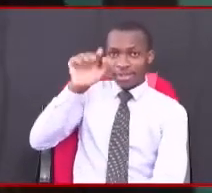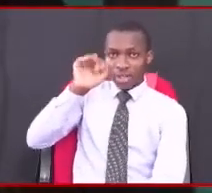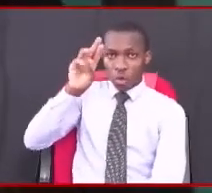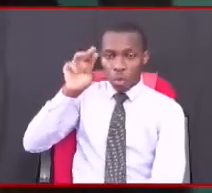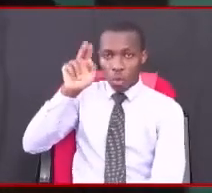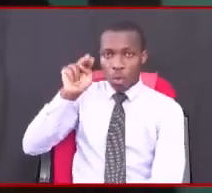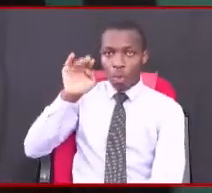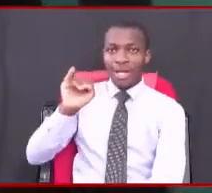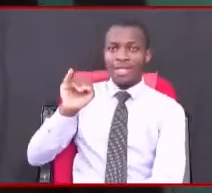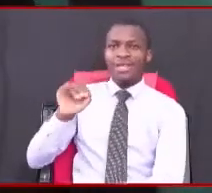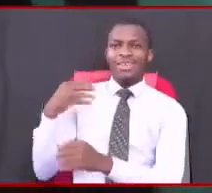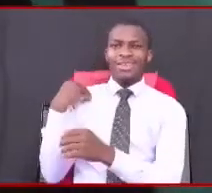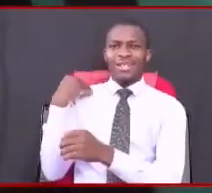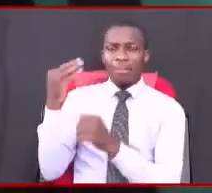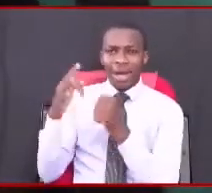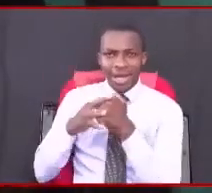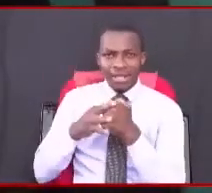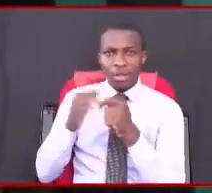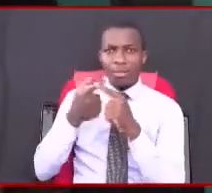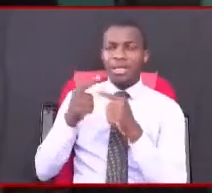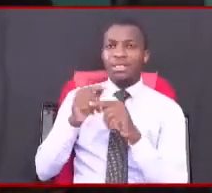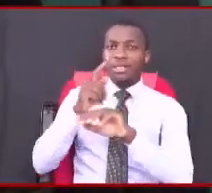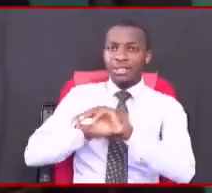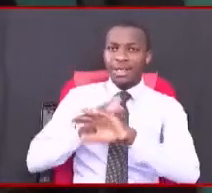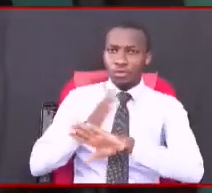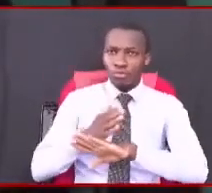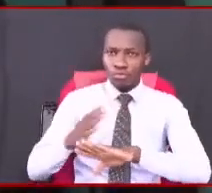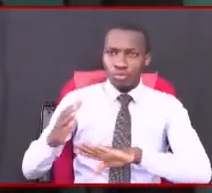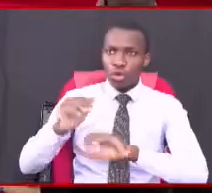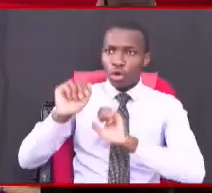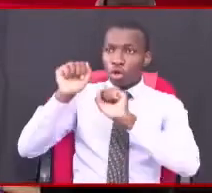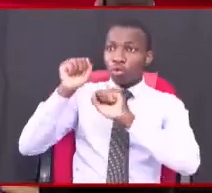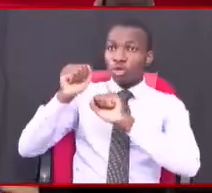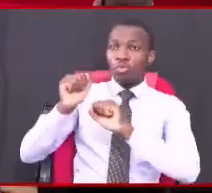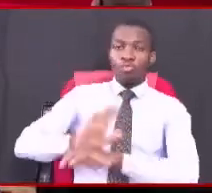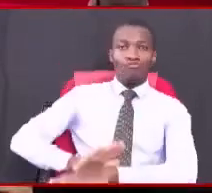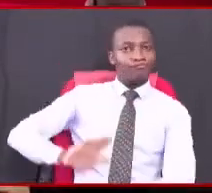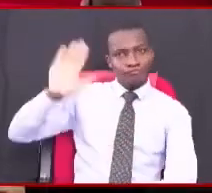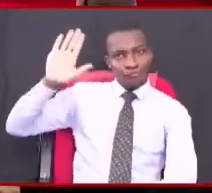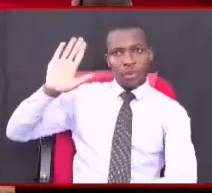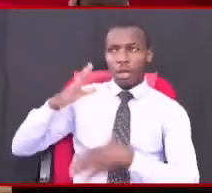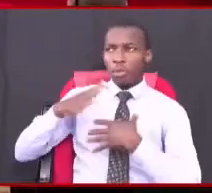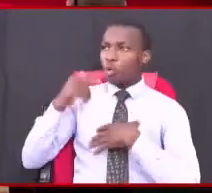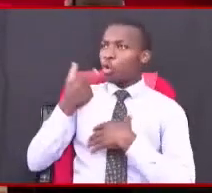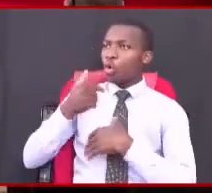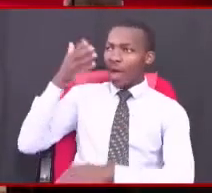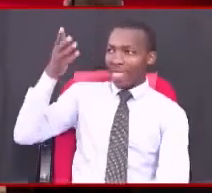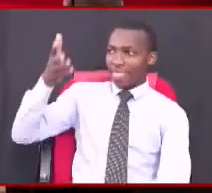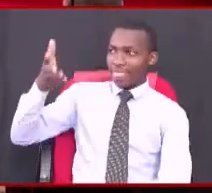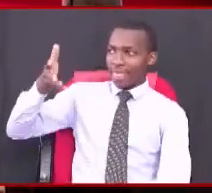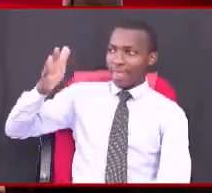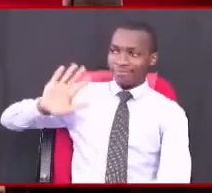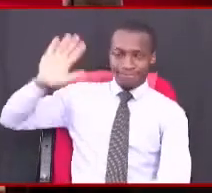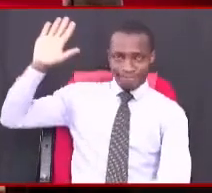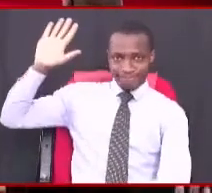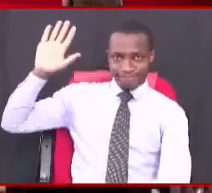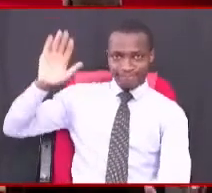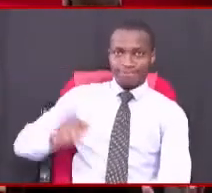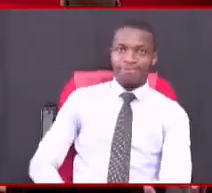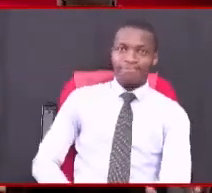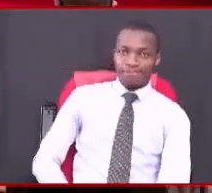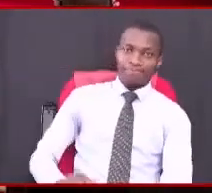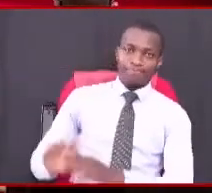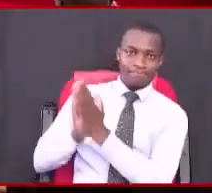but time will not allow. You can raise your hand if you are among those who are there. Thirdly,